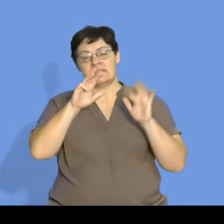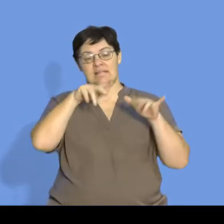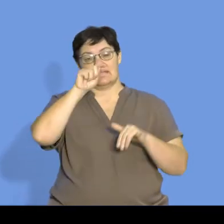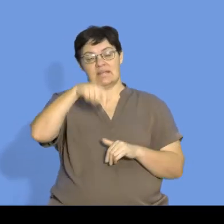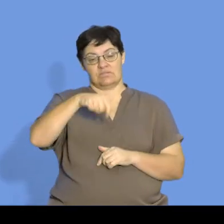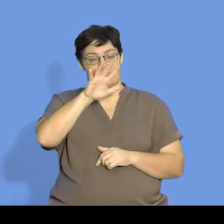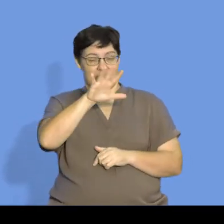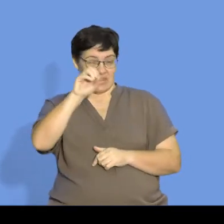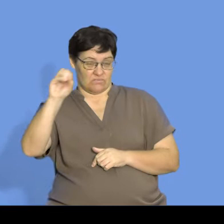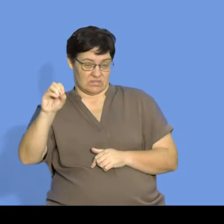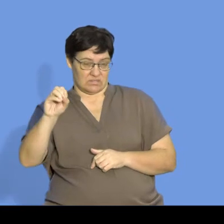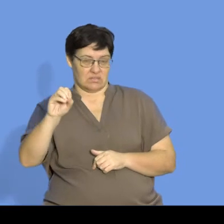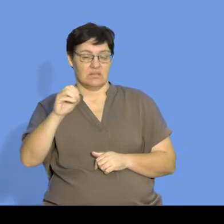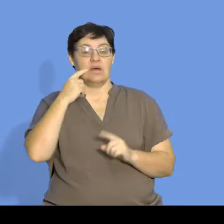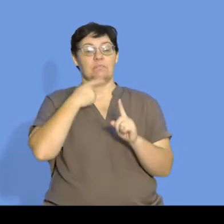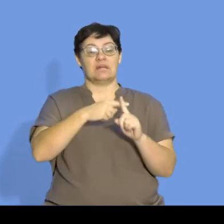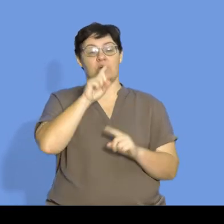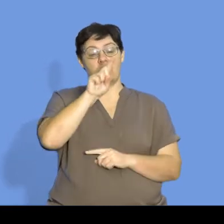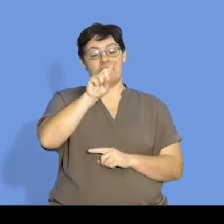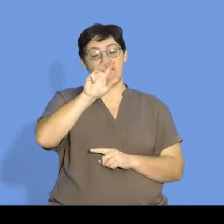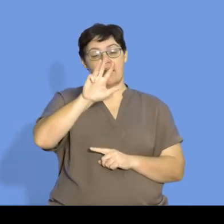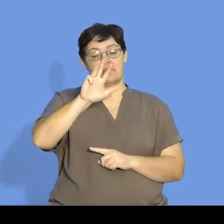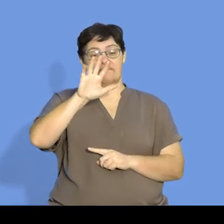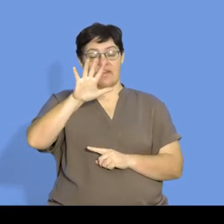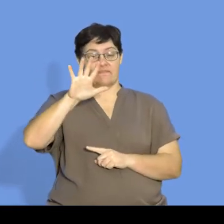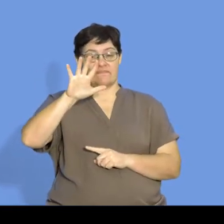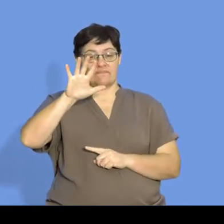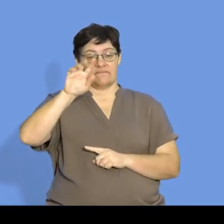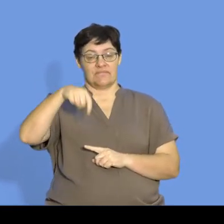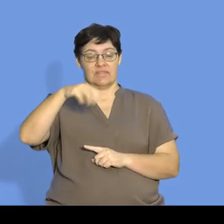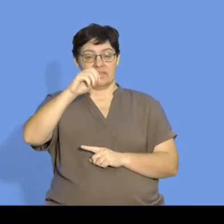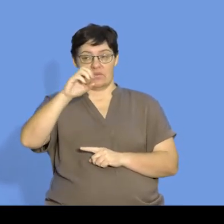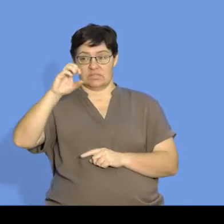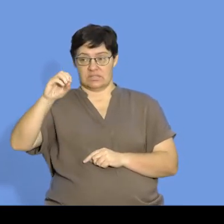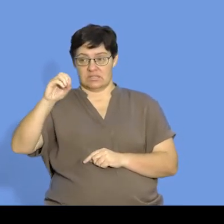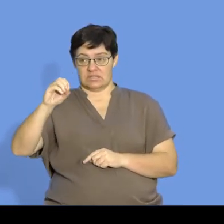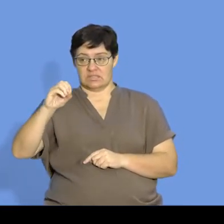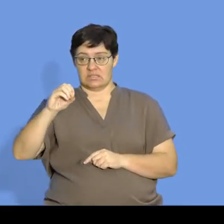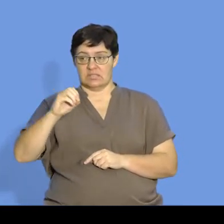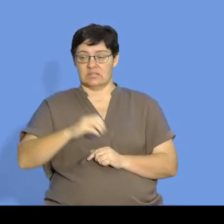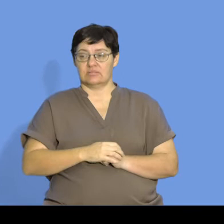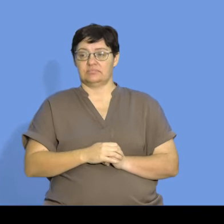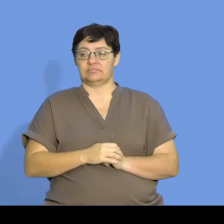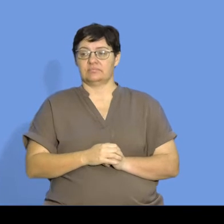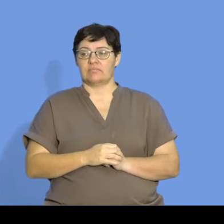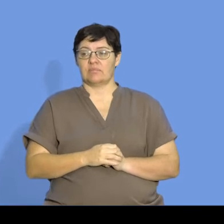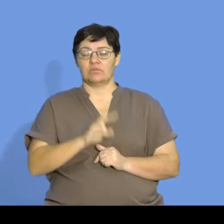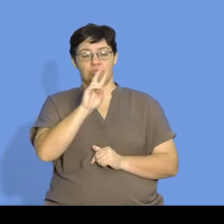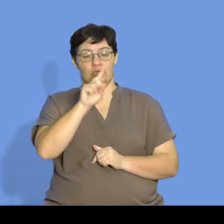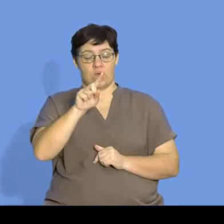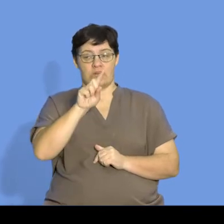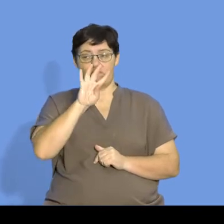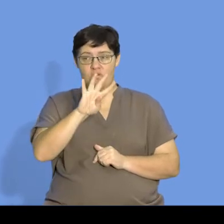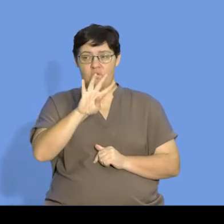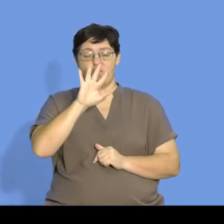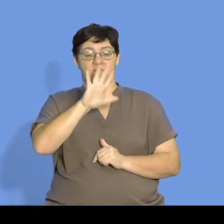of 19,500 plus 195,000. This will then give you a figure of 214,500,